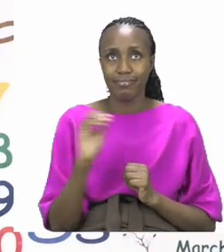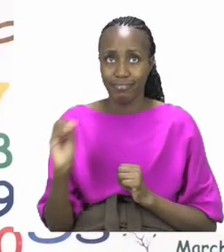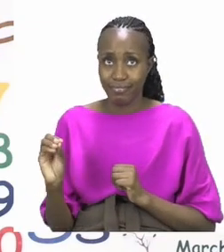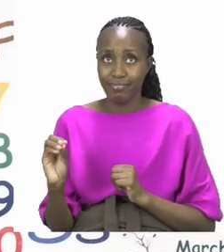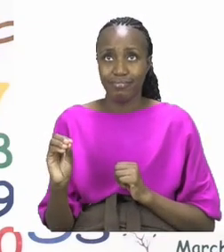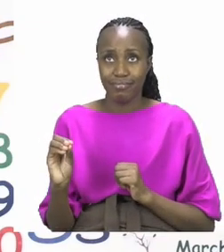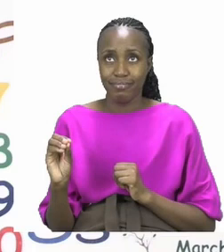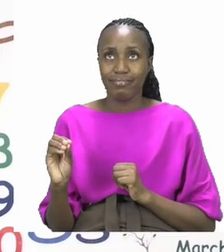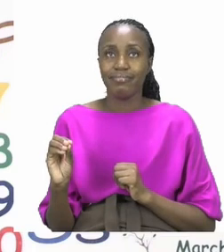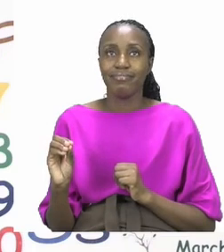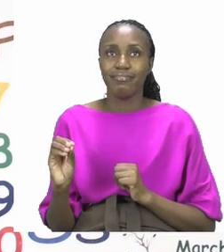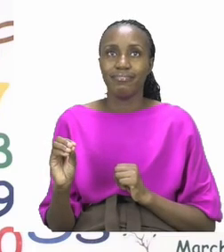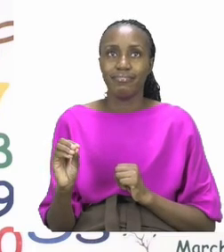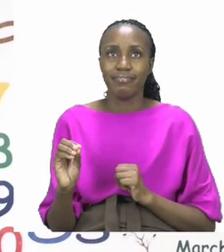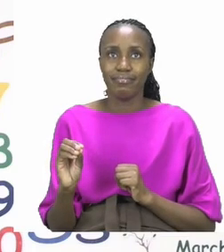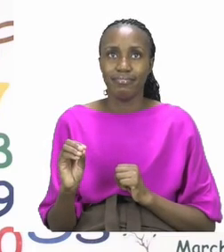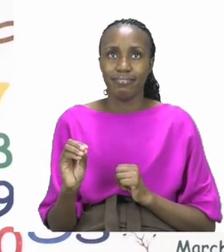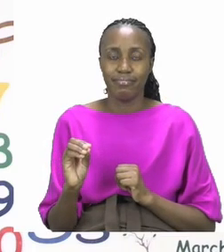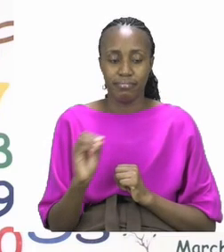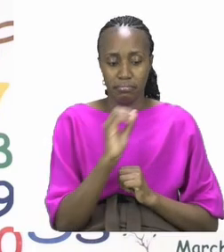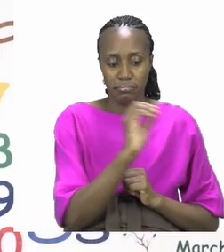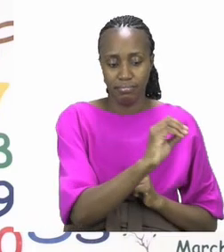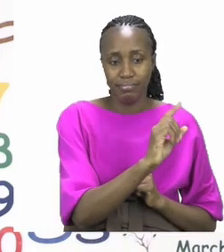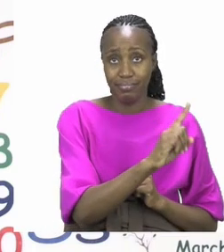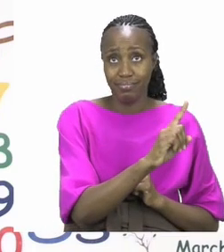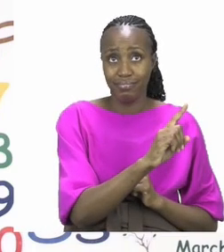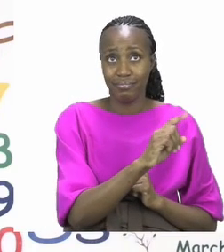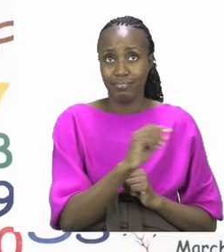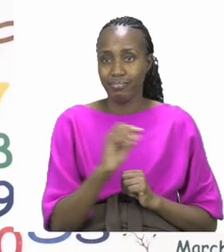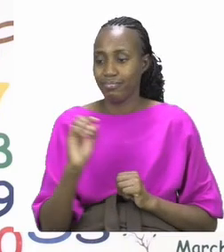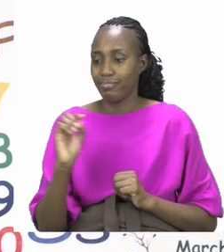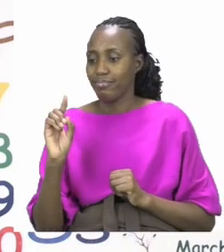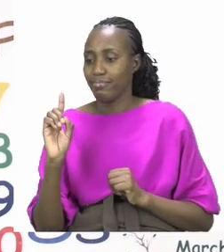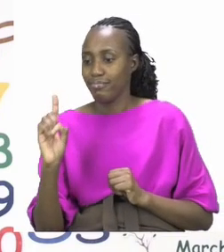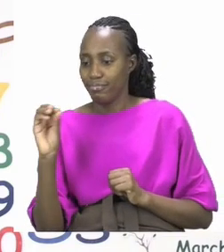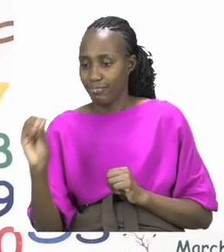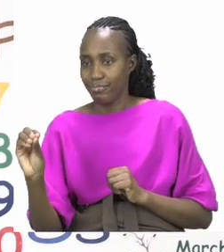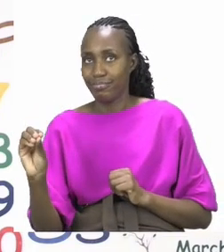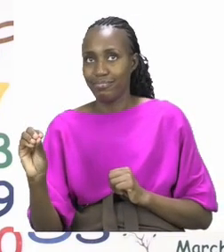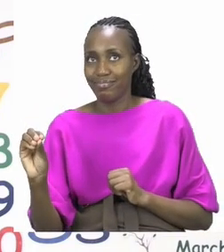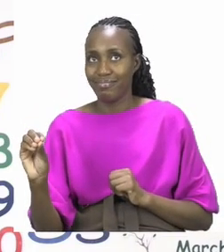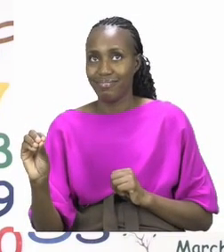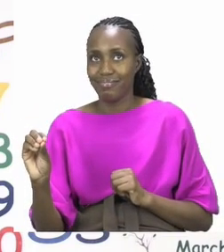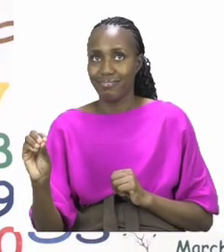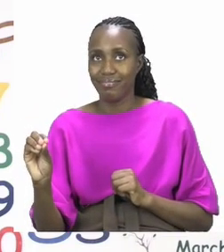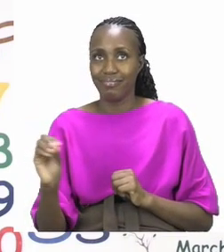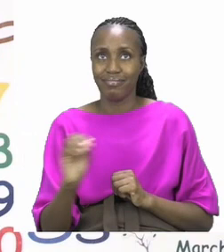one and the other. Let's go. 1, 2,